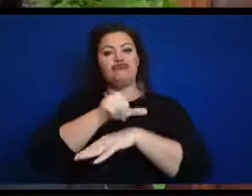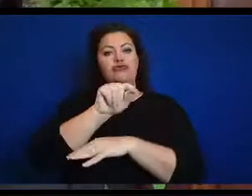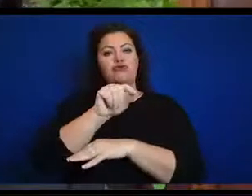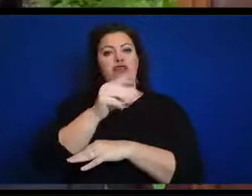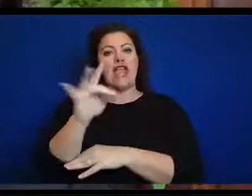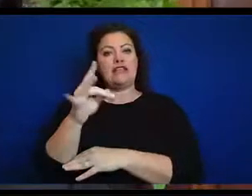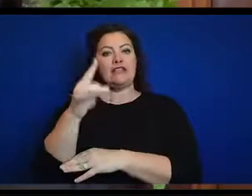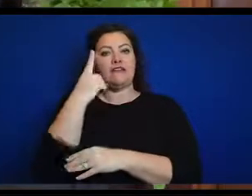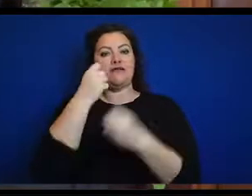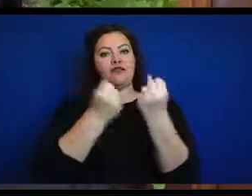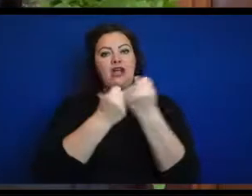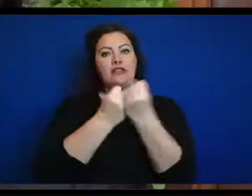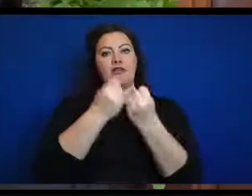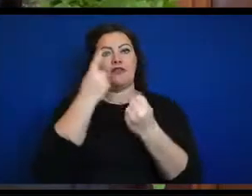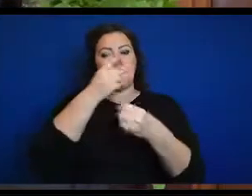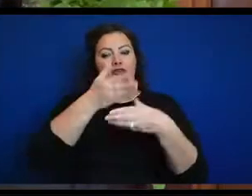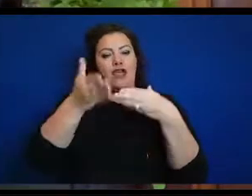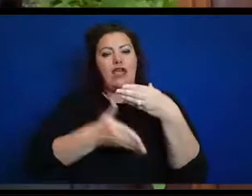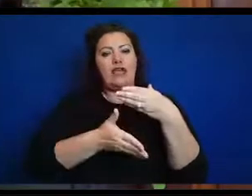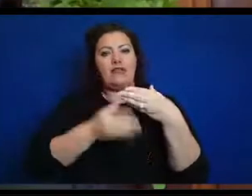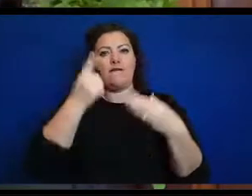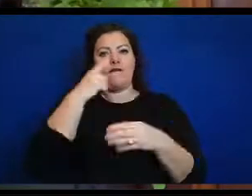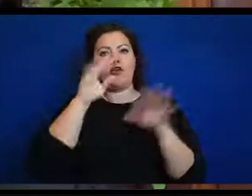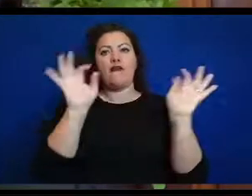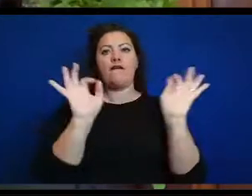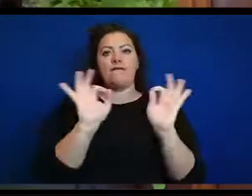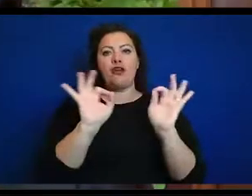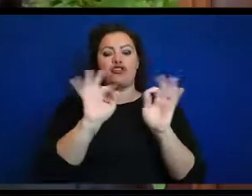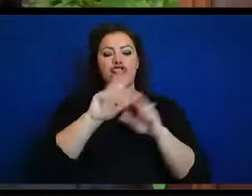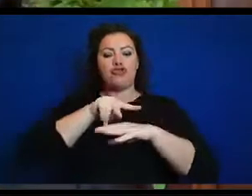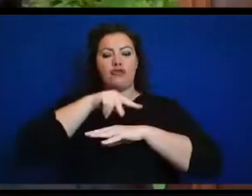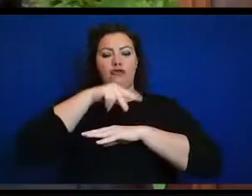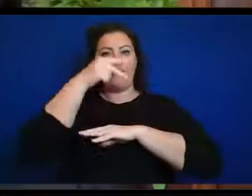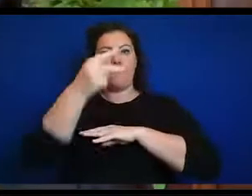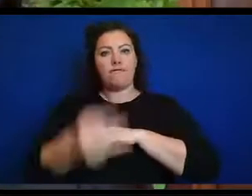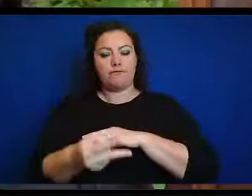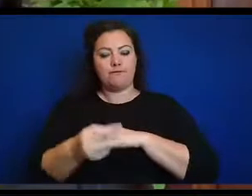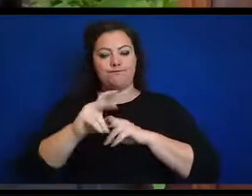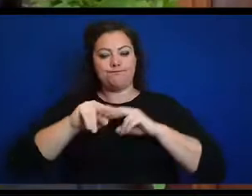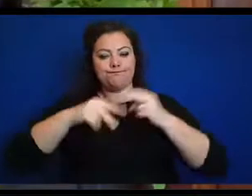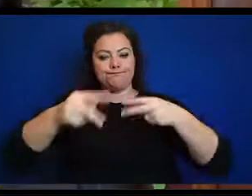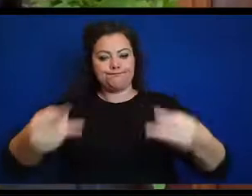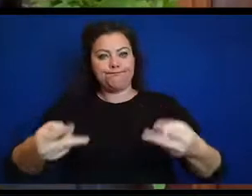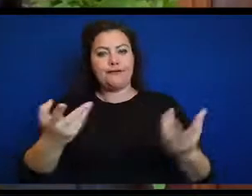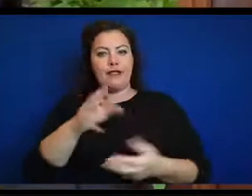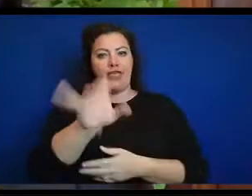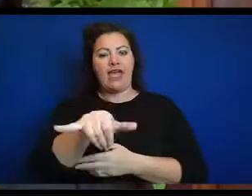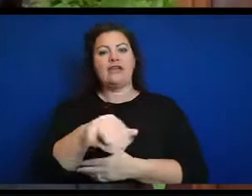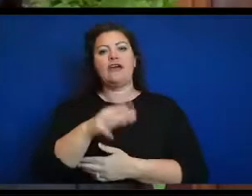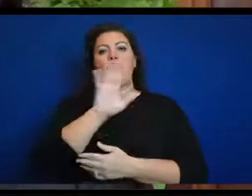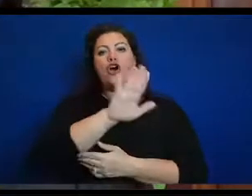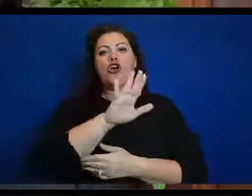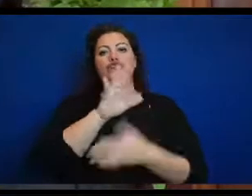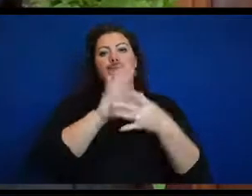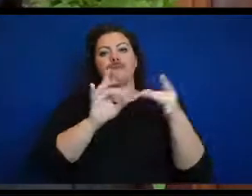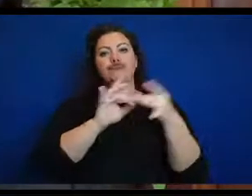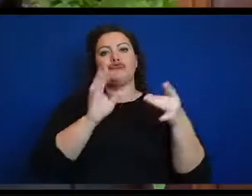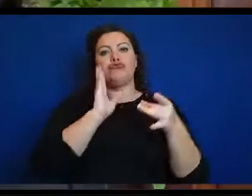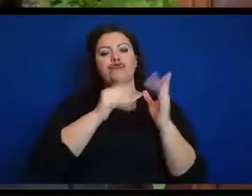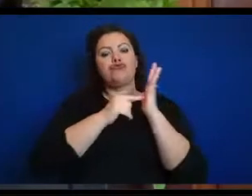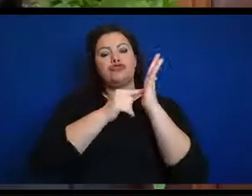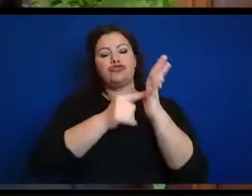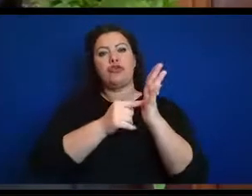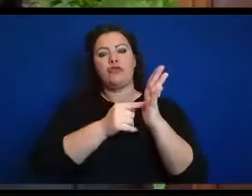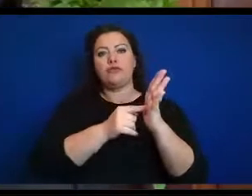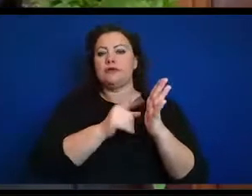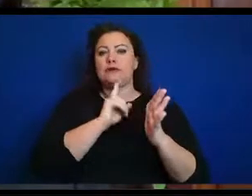to advocate for an end to furniture tipovers. Ms. McGee's testimony will shed light on the urgent need to